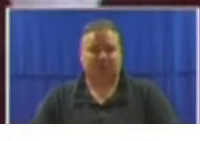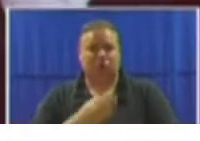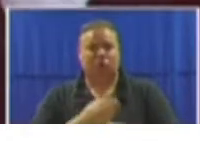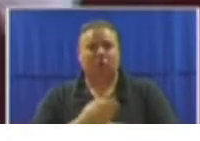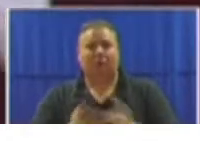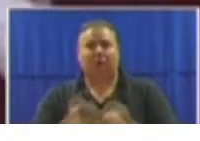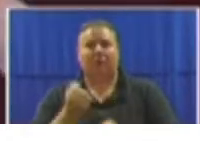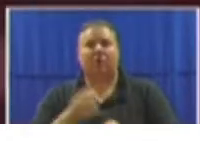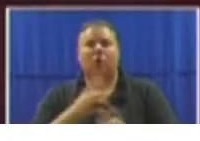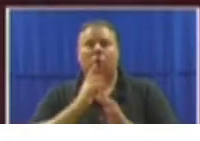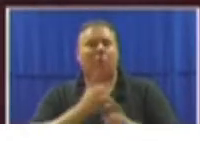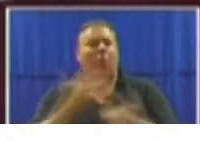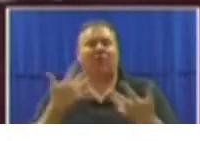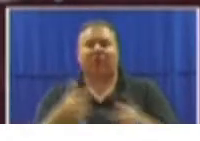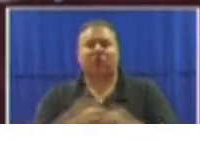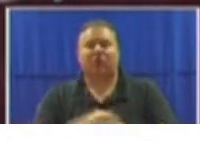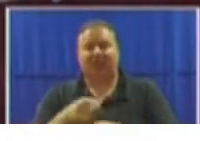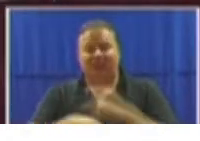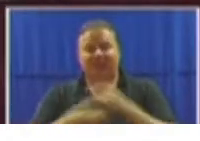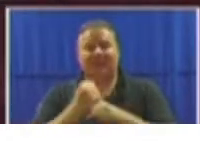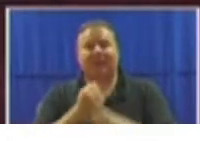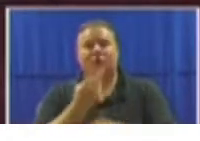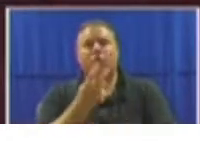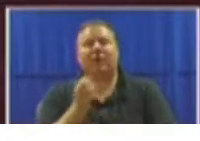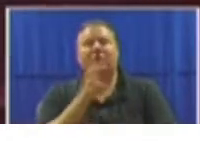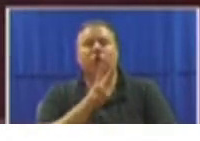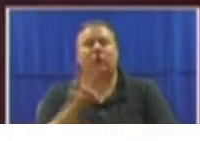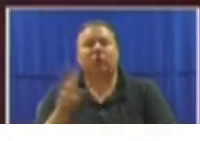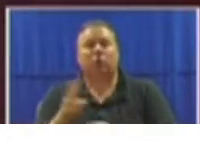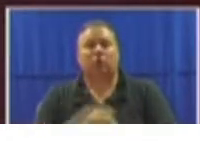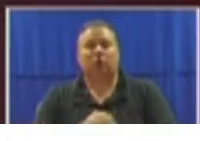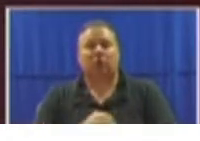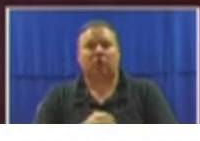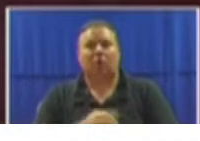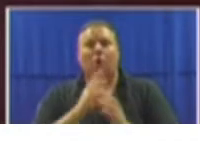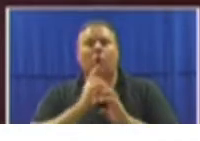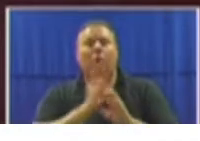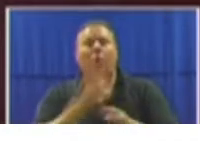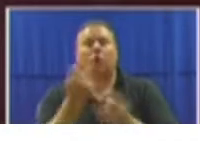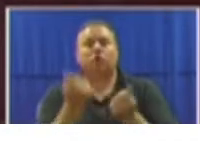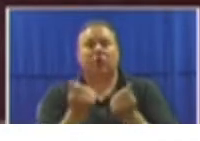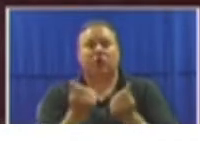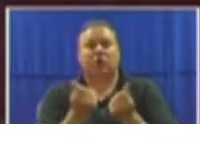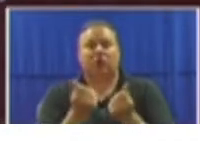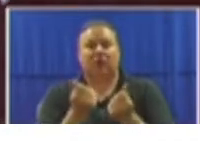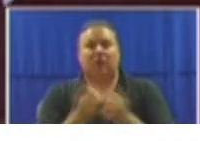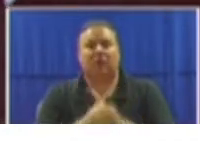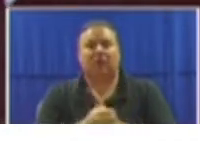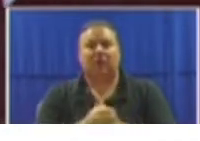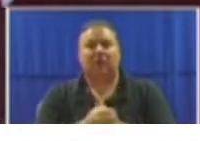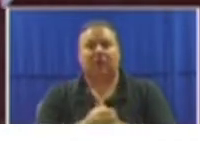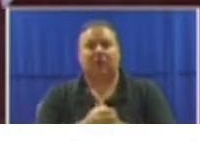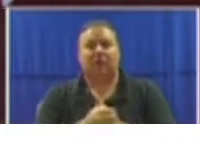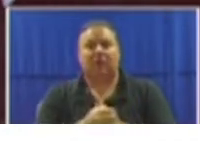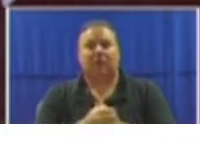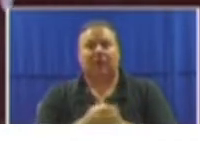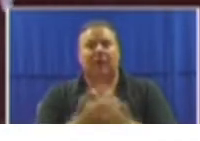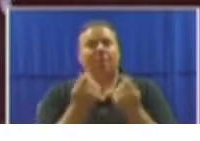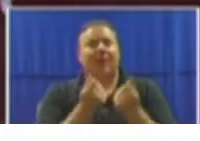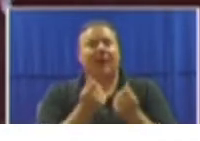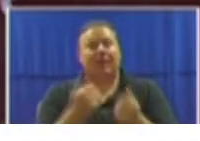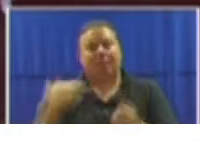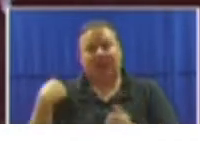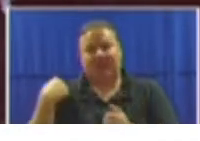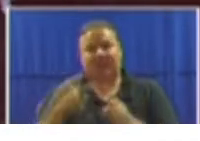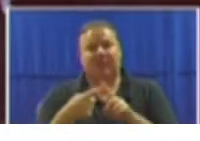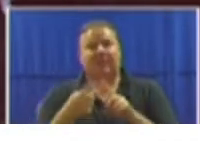in 2022, it was reported to the Treasury that the money these ministers and deputy